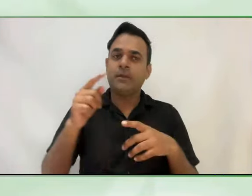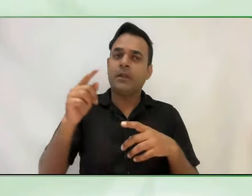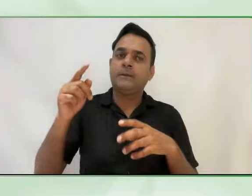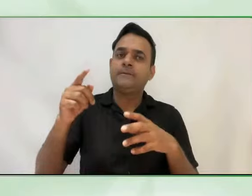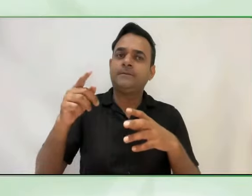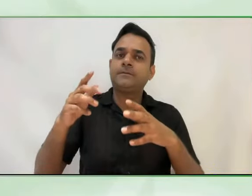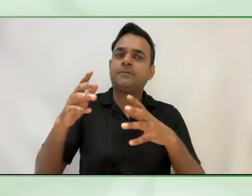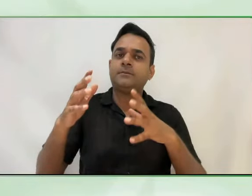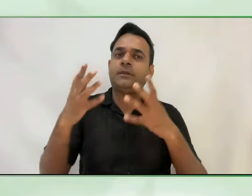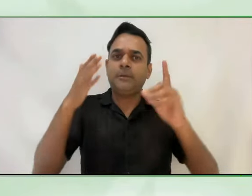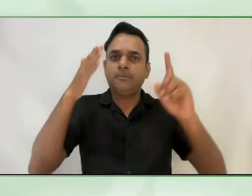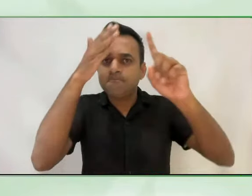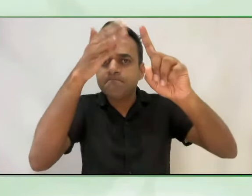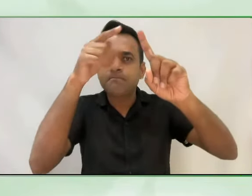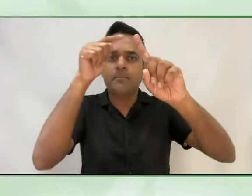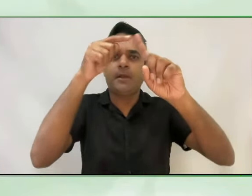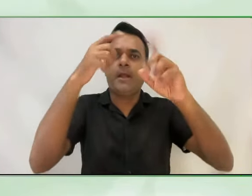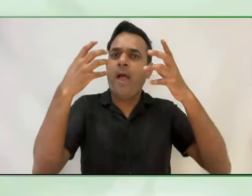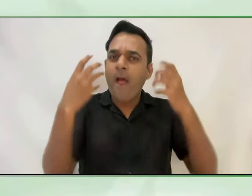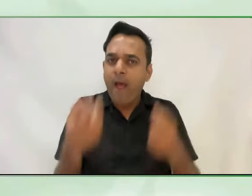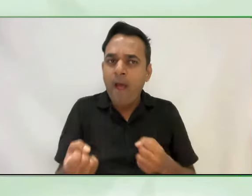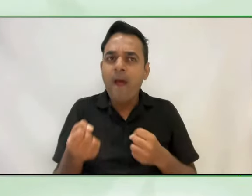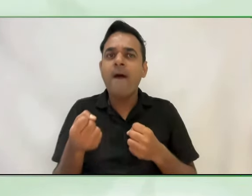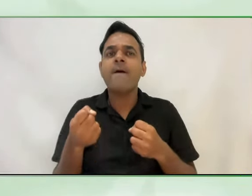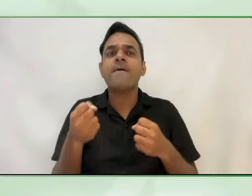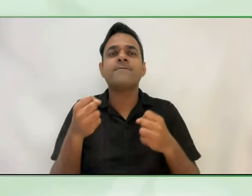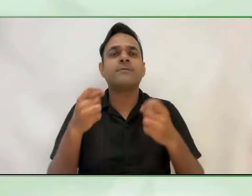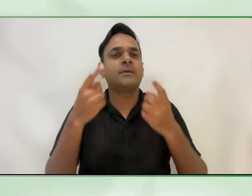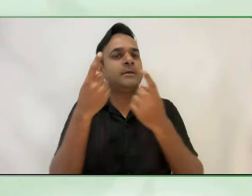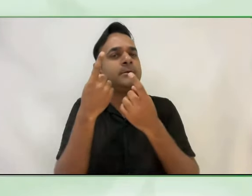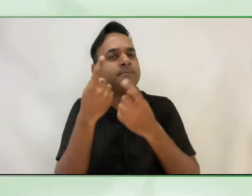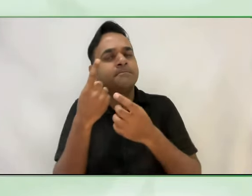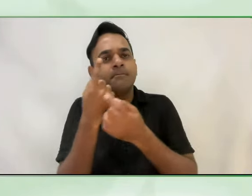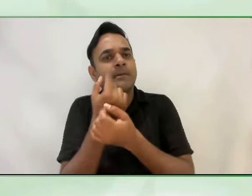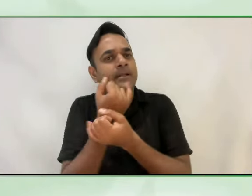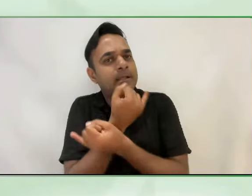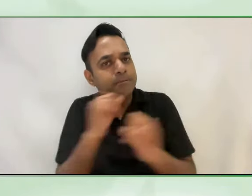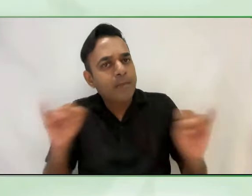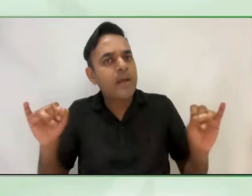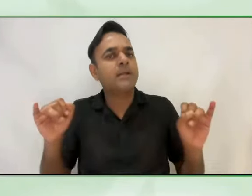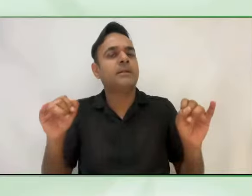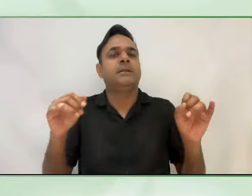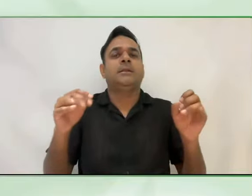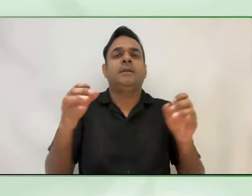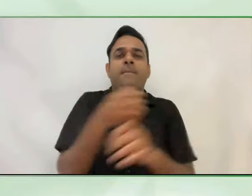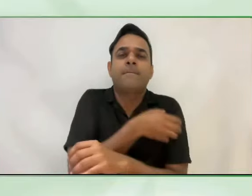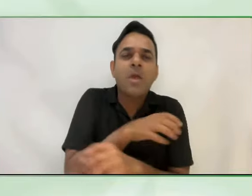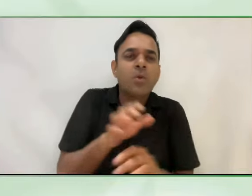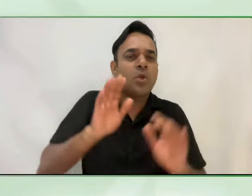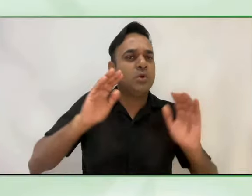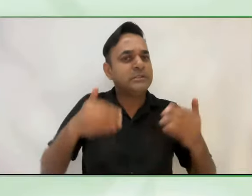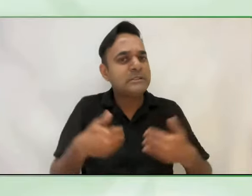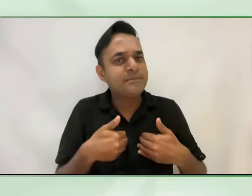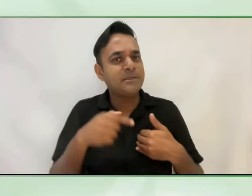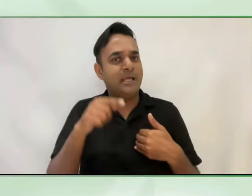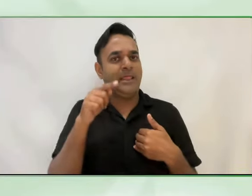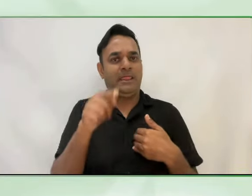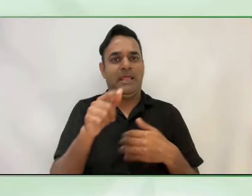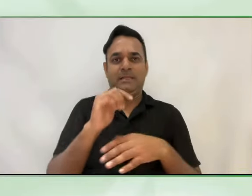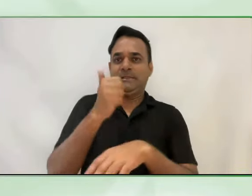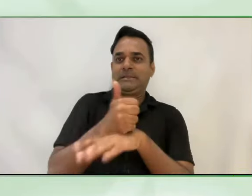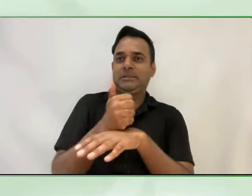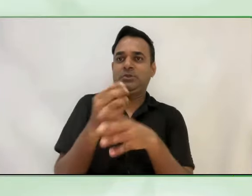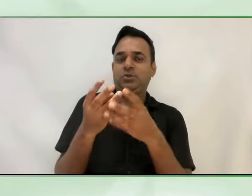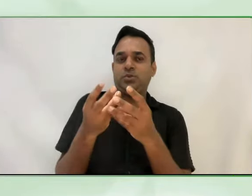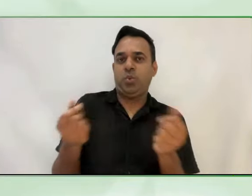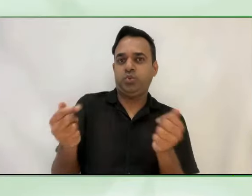them? I think that is something that not many people really know, because they don't know how hard it